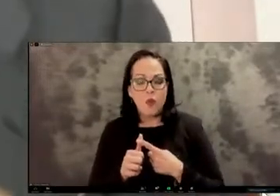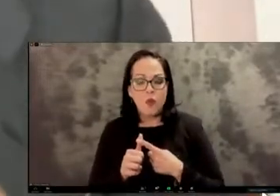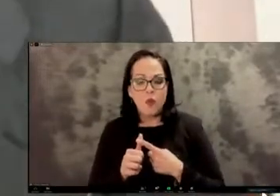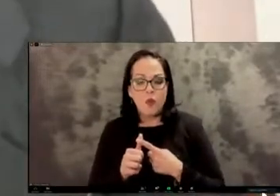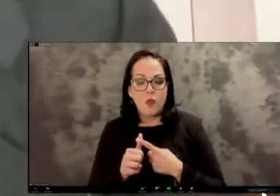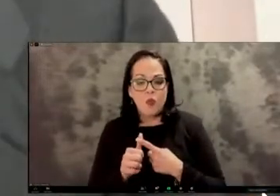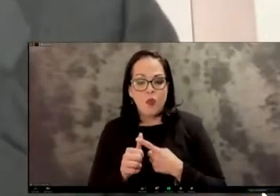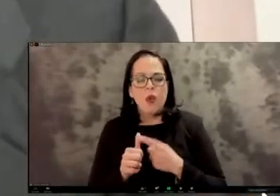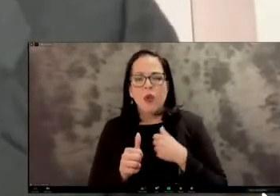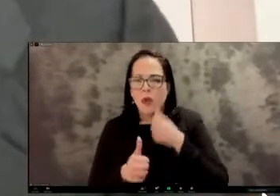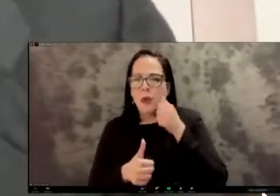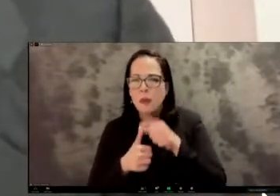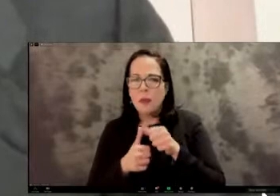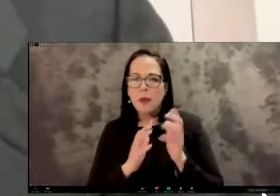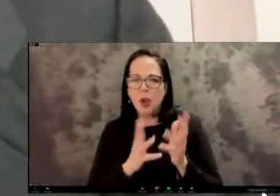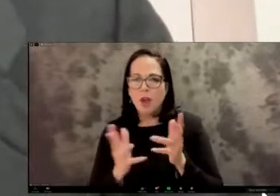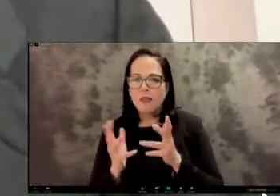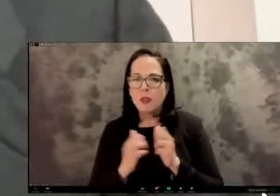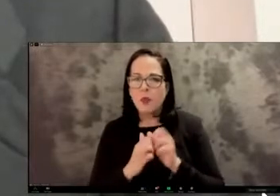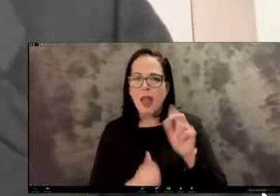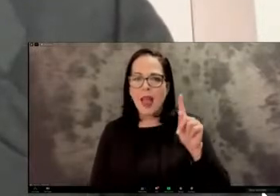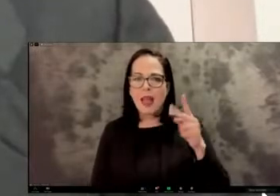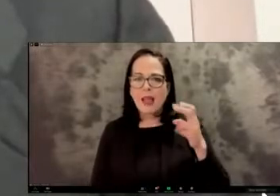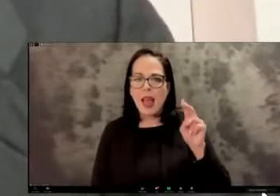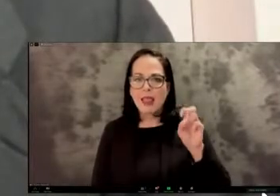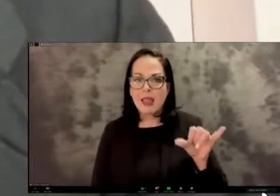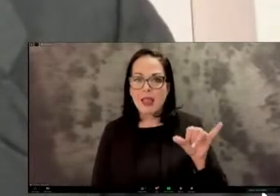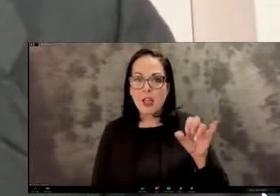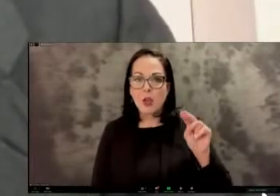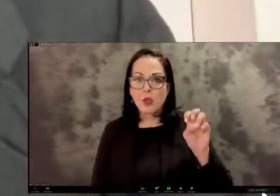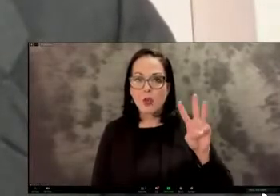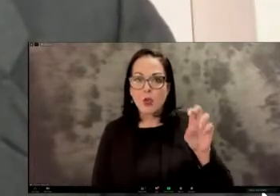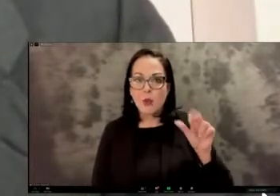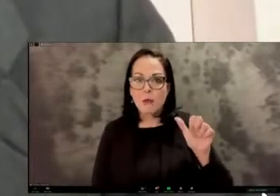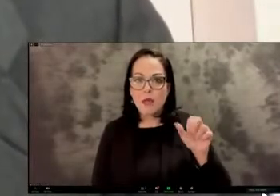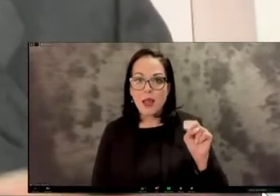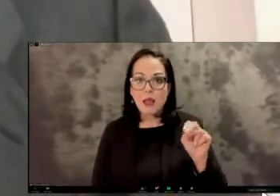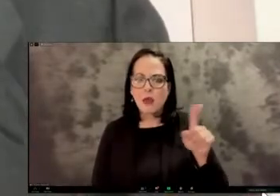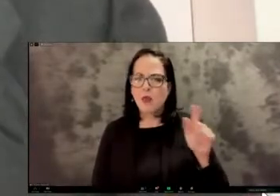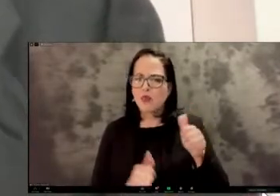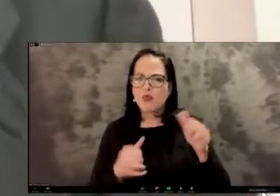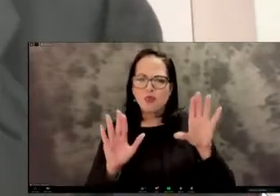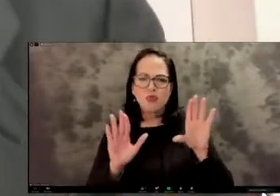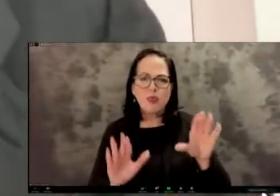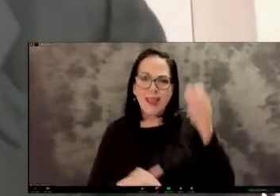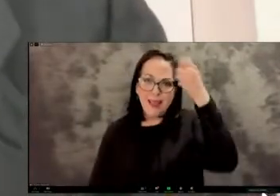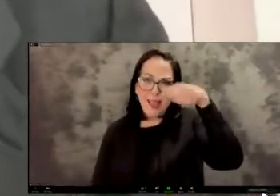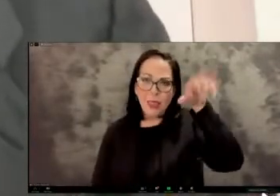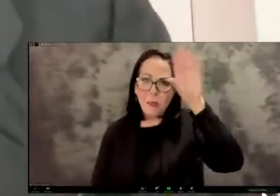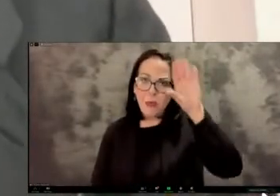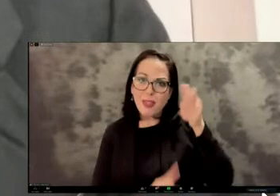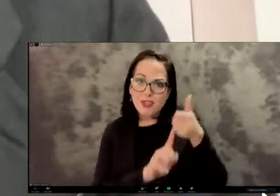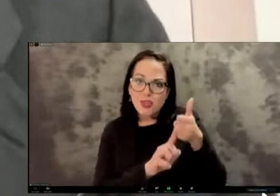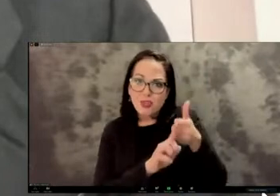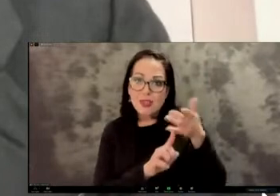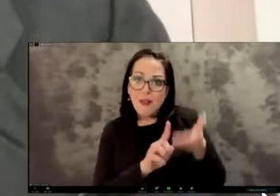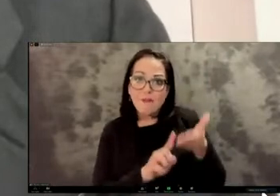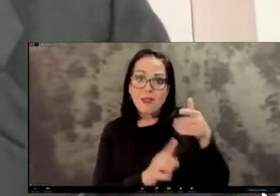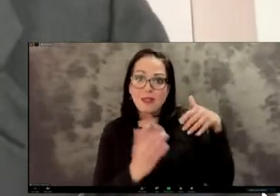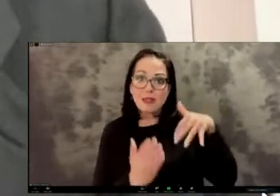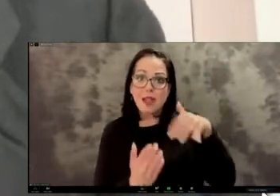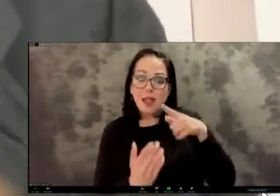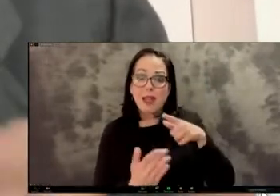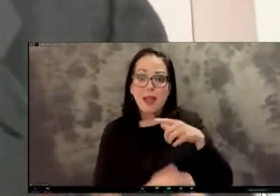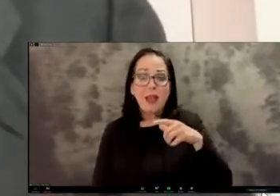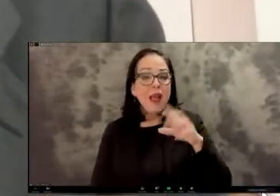I remember a conversation I had with Kathy Newman, a great anthropologist, and she was studying African-American women in New York